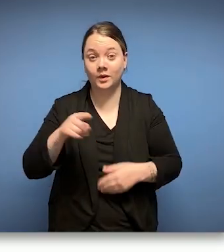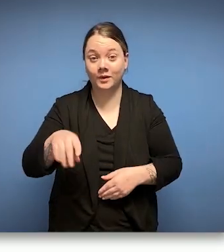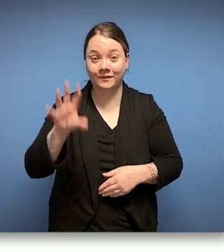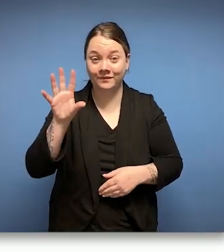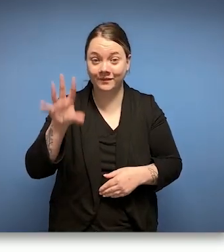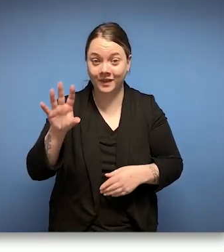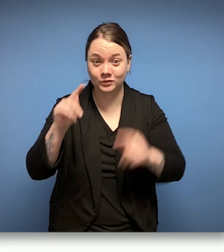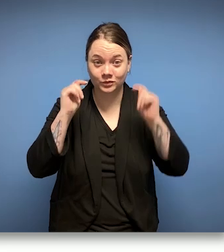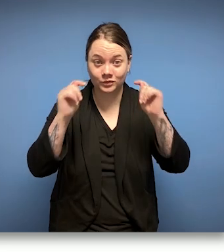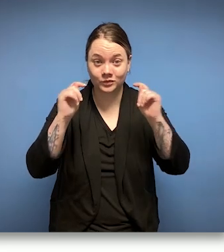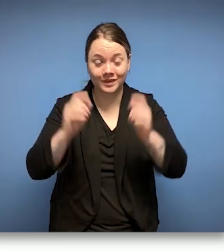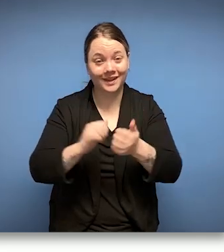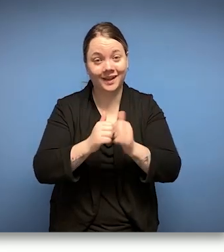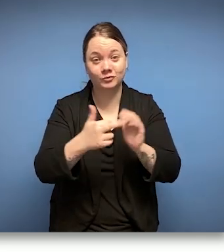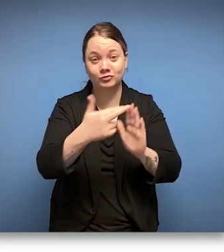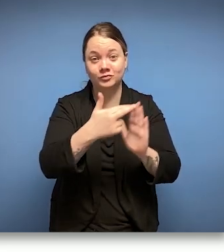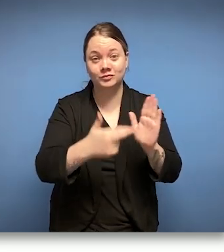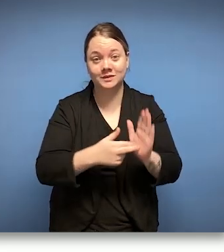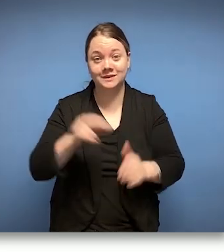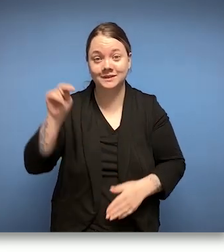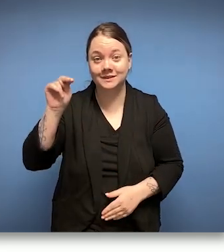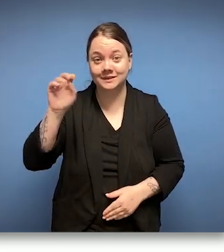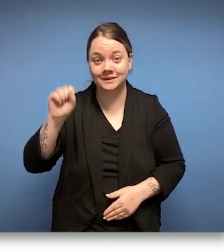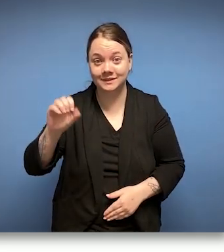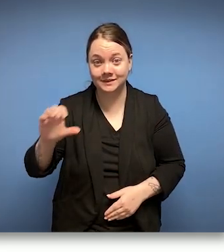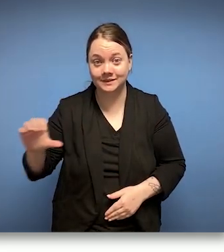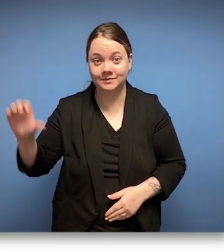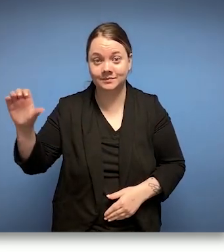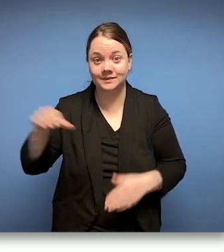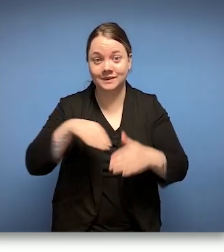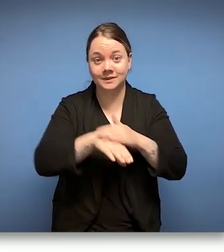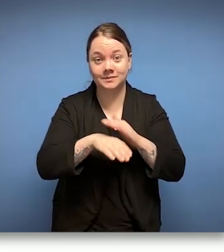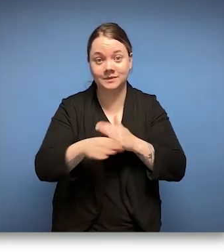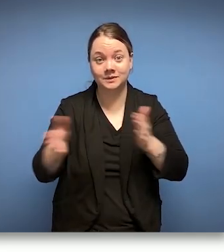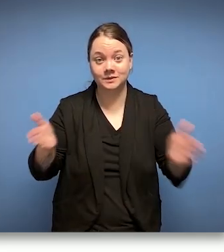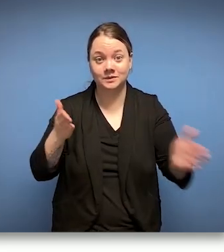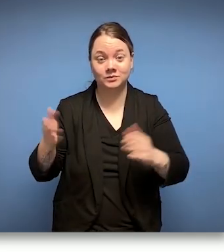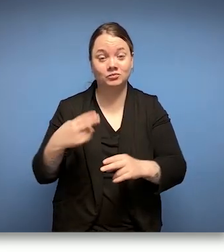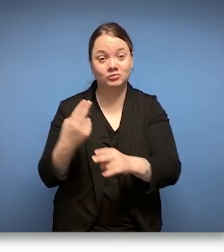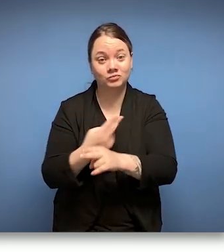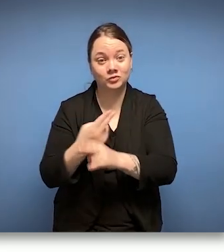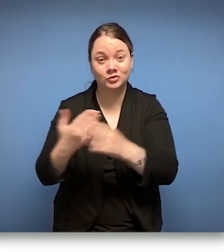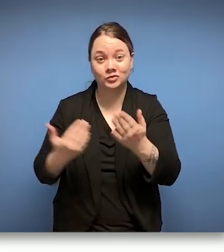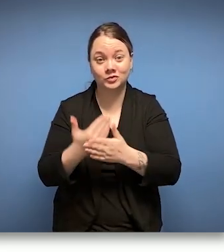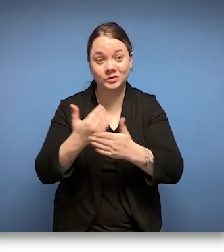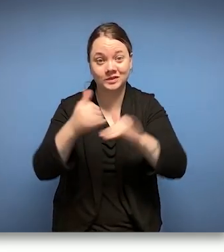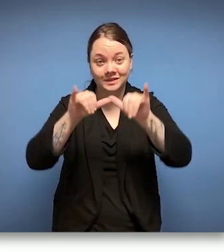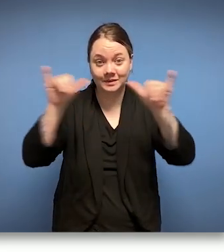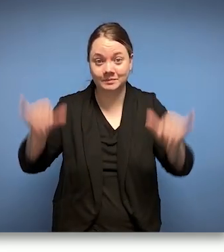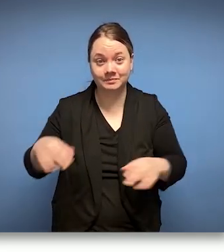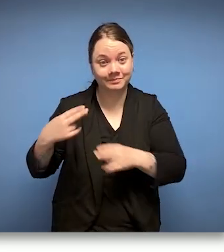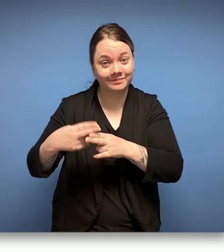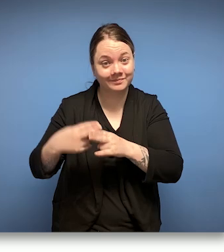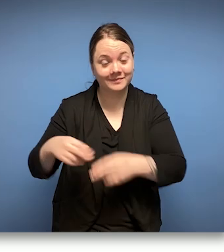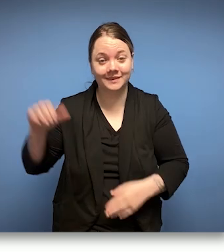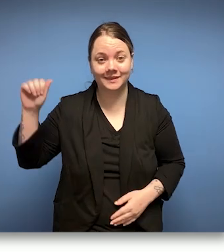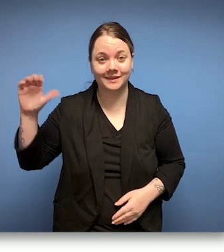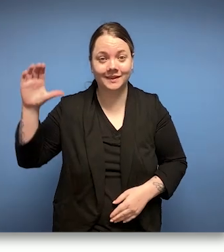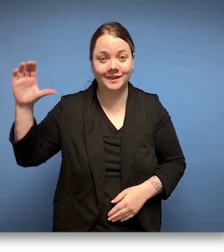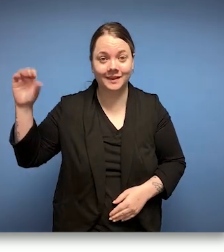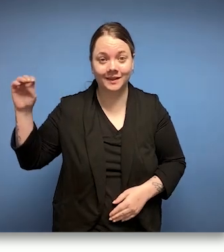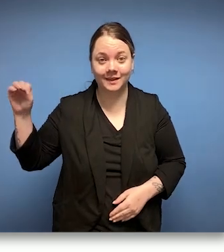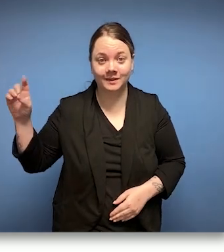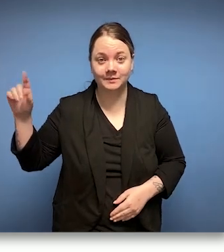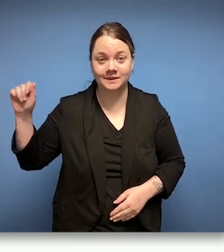Welcome to this video tutorial on how to register with NSCC's accessibility services using our new